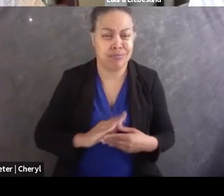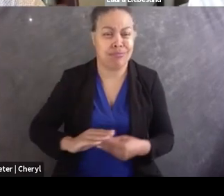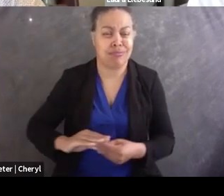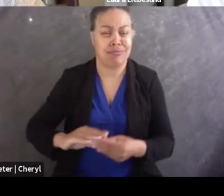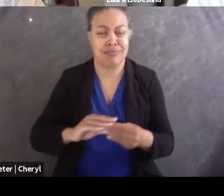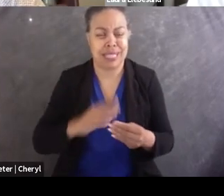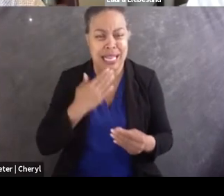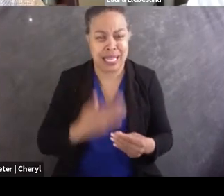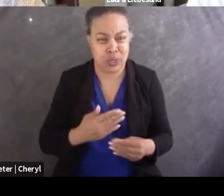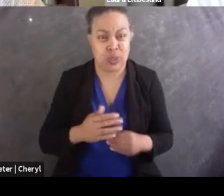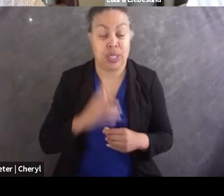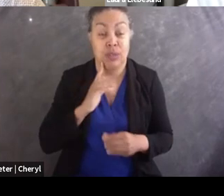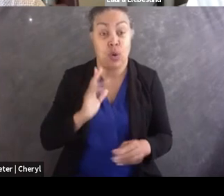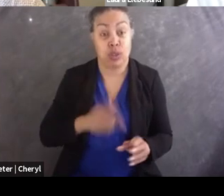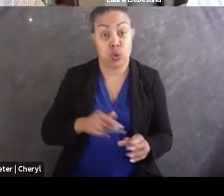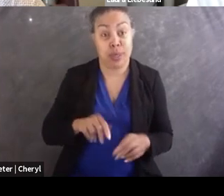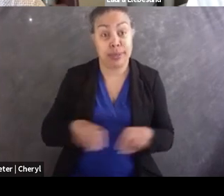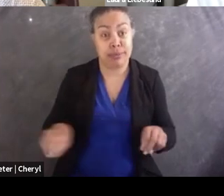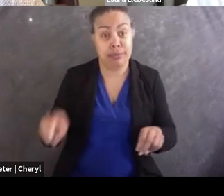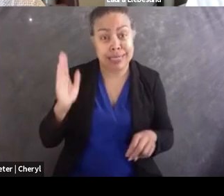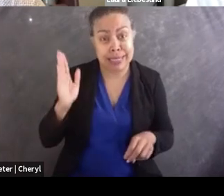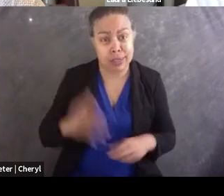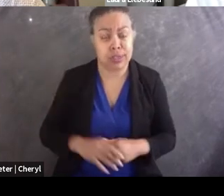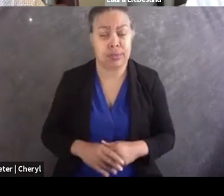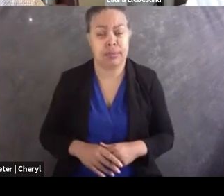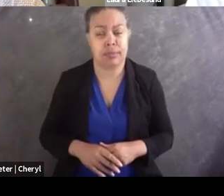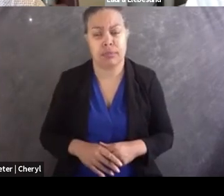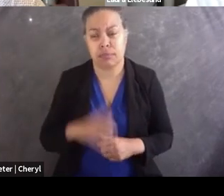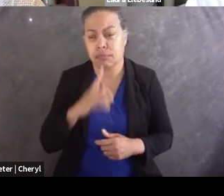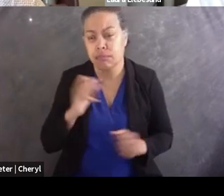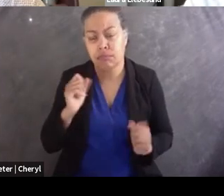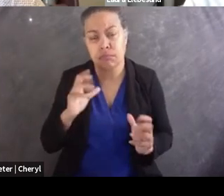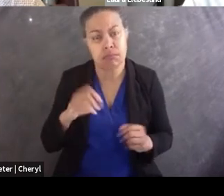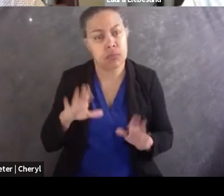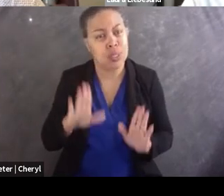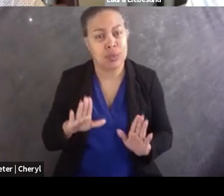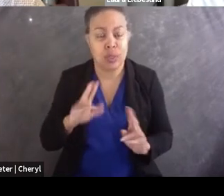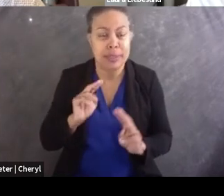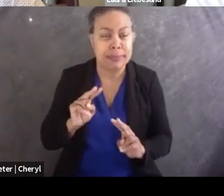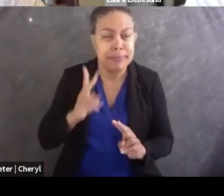for, you know, being a part of this panel. It's been incredible, you know, and I look forward to seeing how the